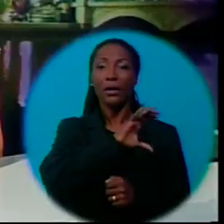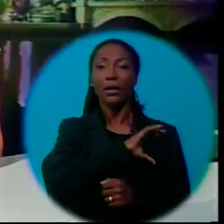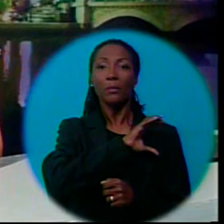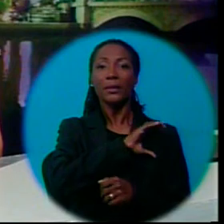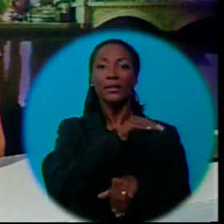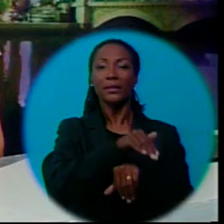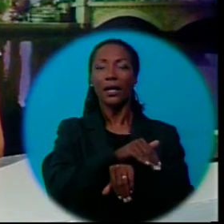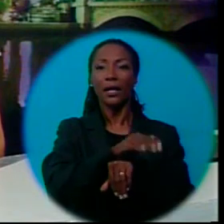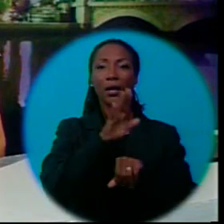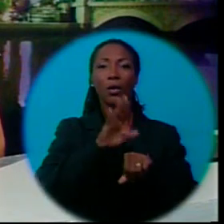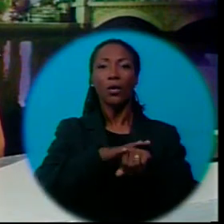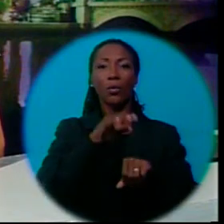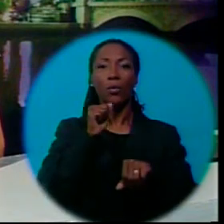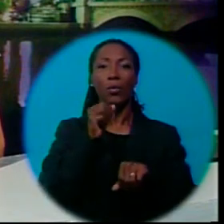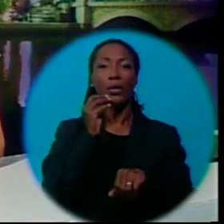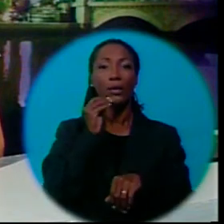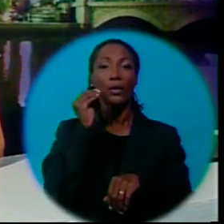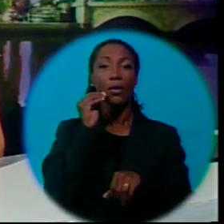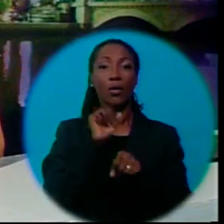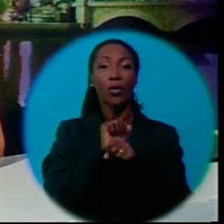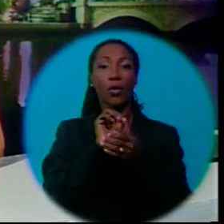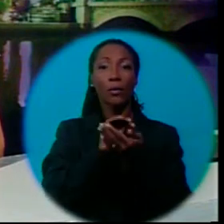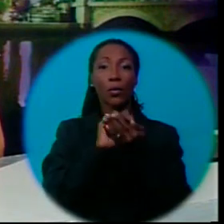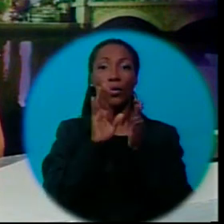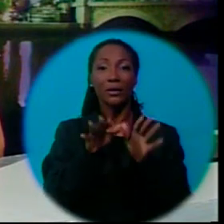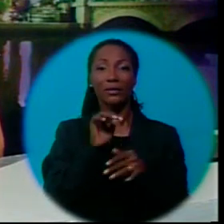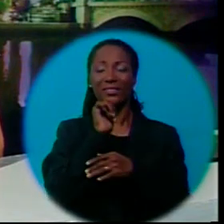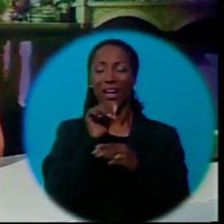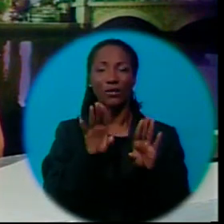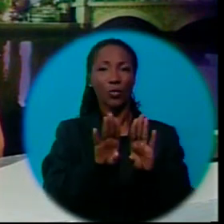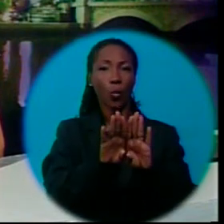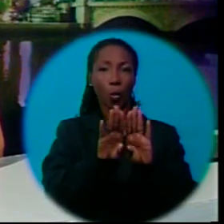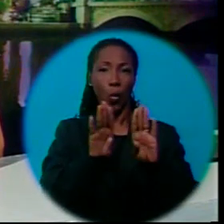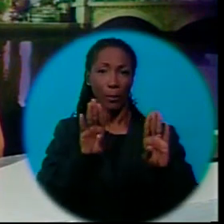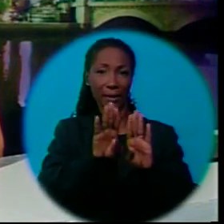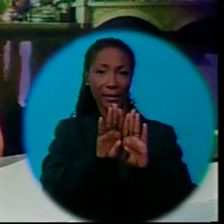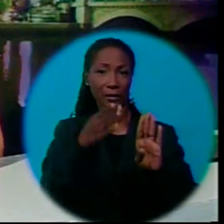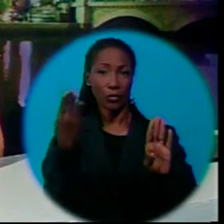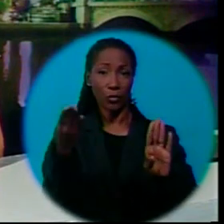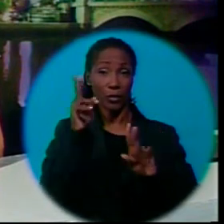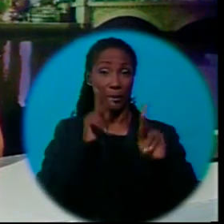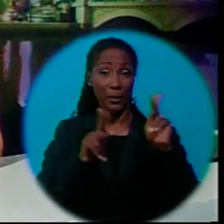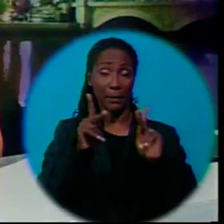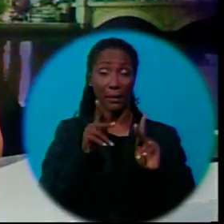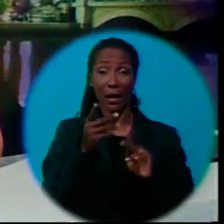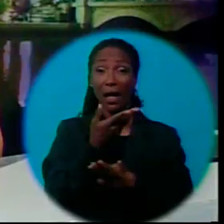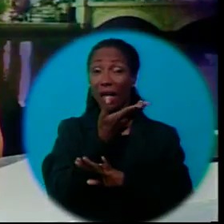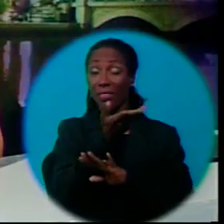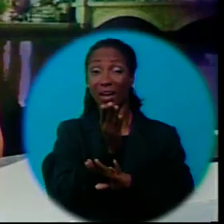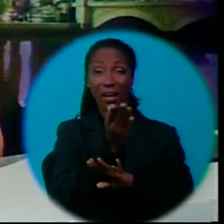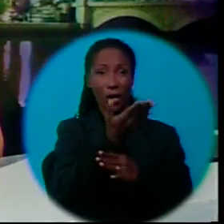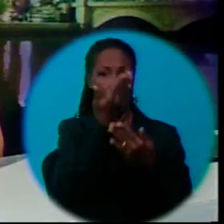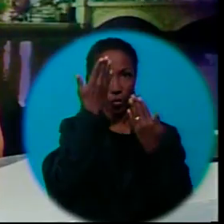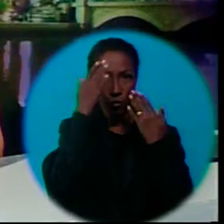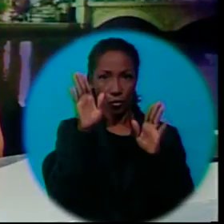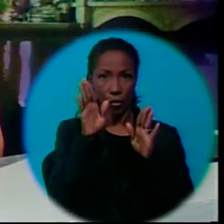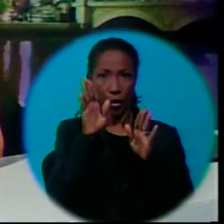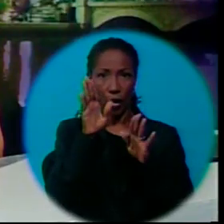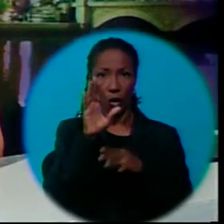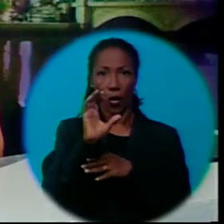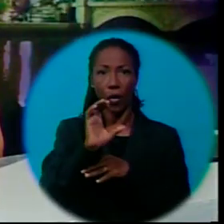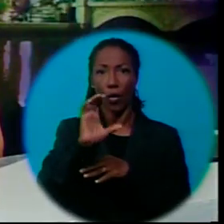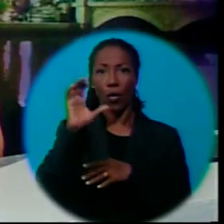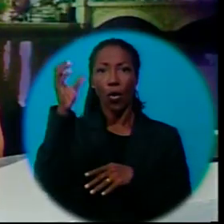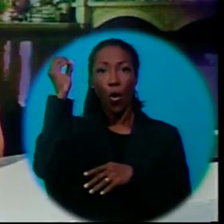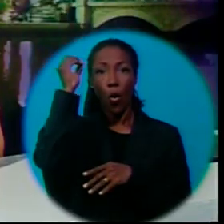Police are tonight warning homeowners not to open their doors to people they do not know Crime Prevention Officer Station Sergeant O'Neill